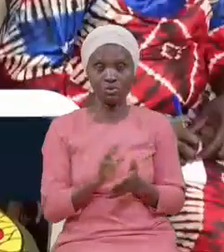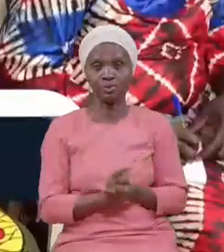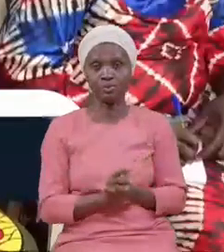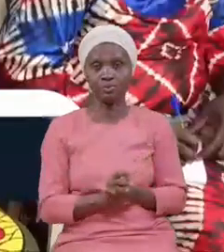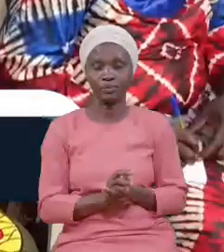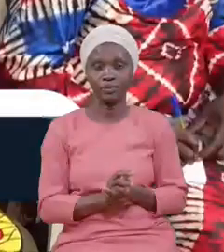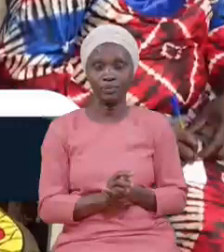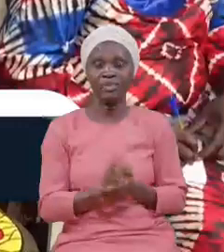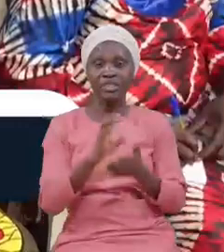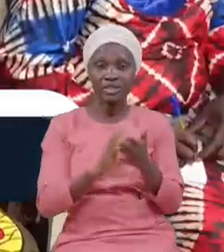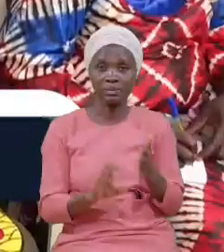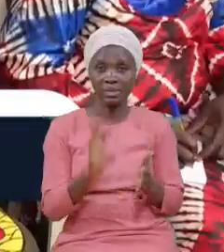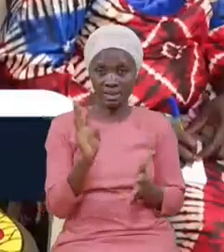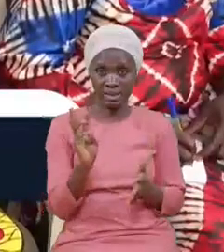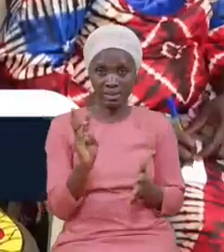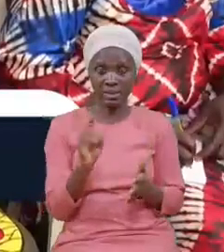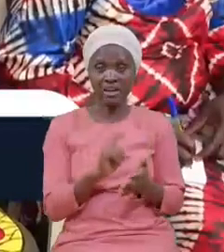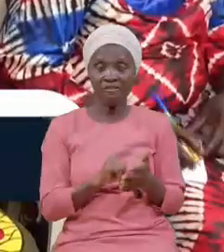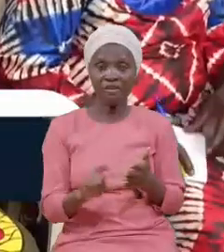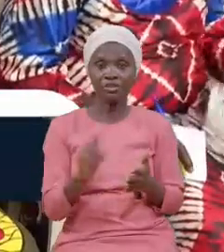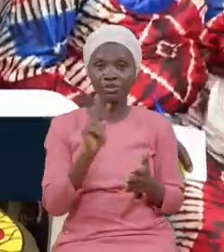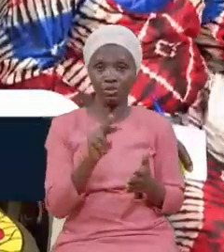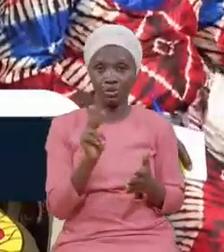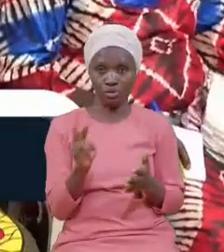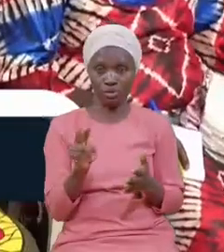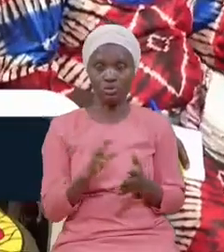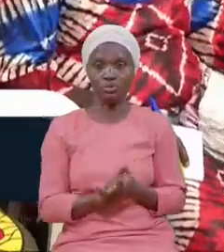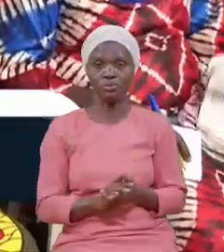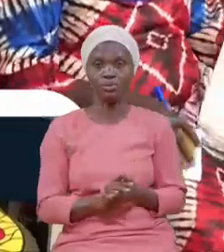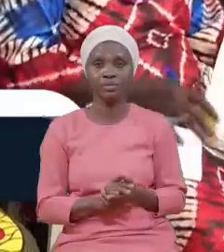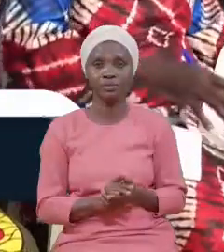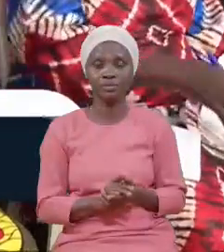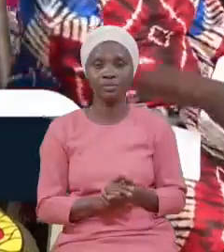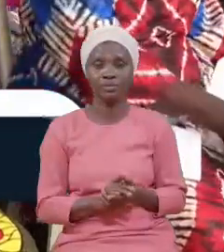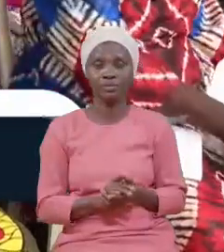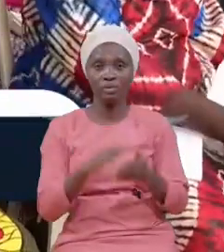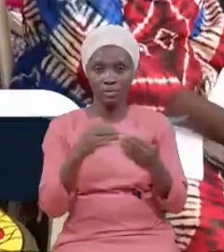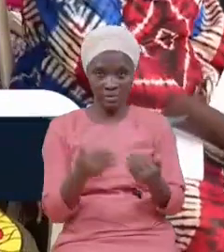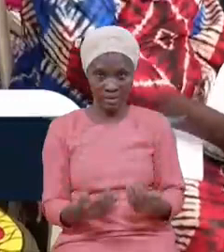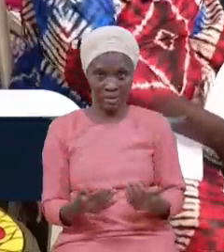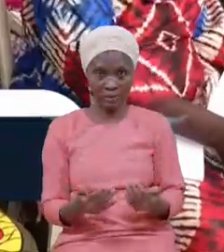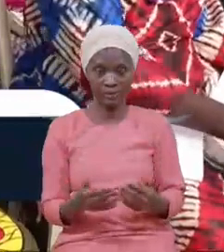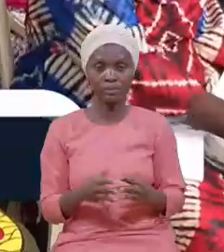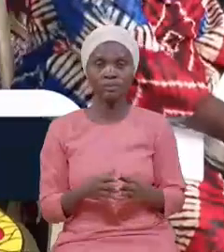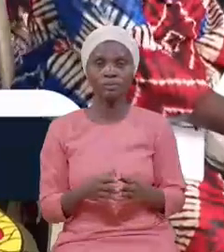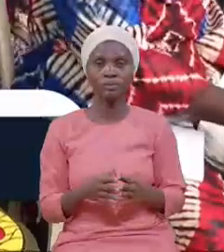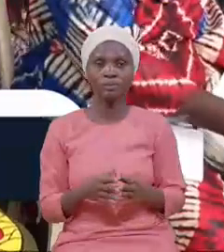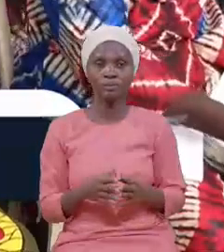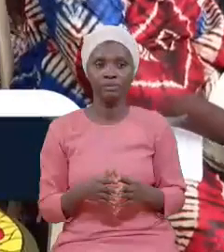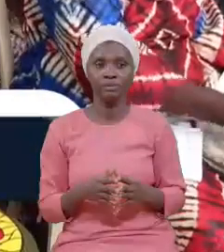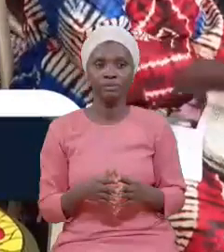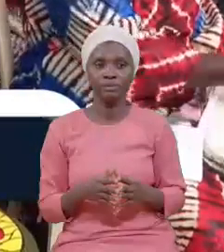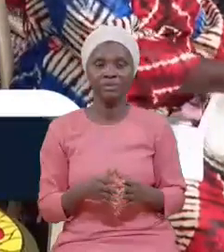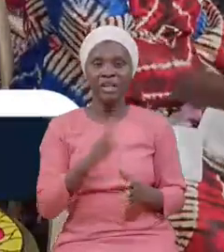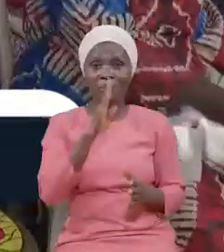6, reading from verse 22. But now, being made free